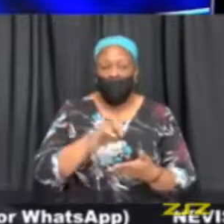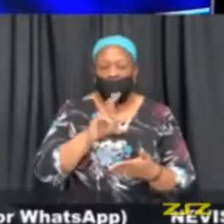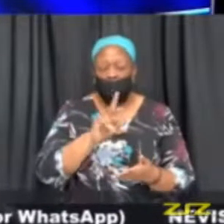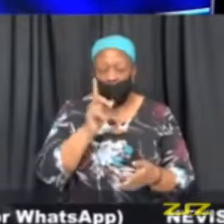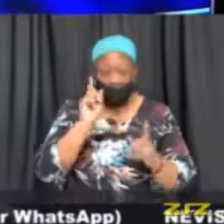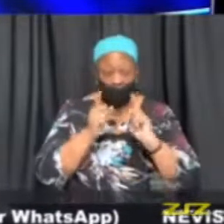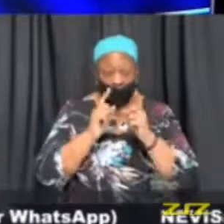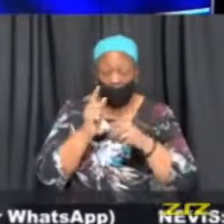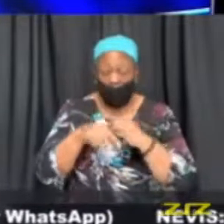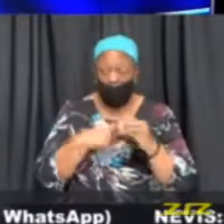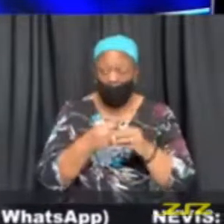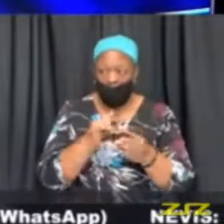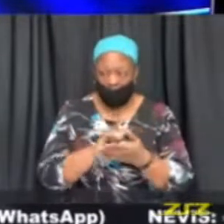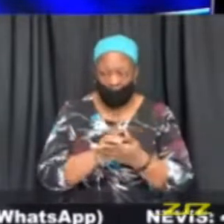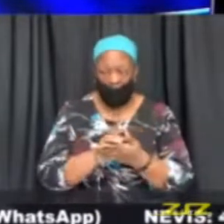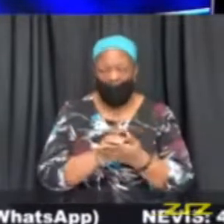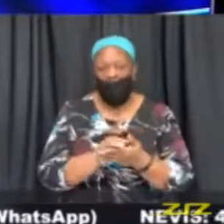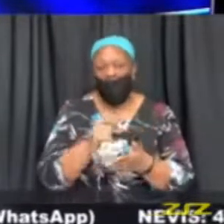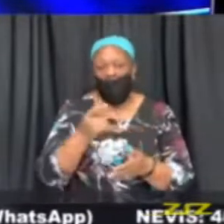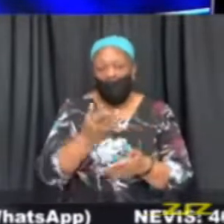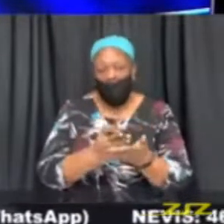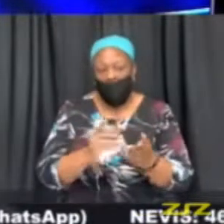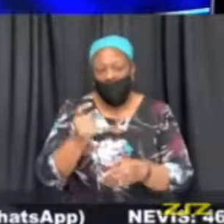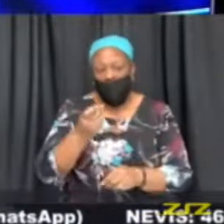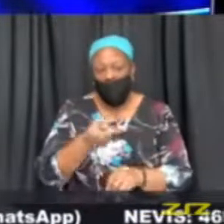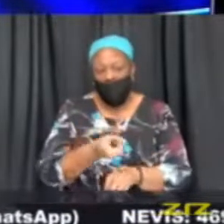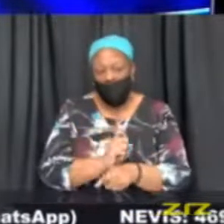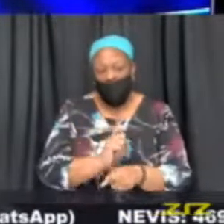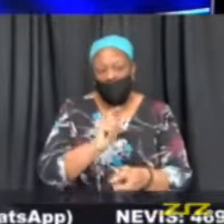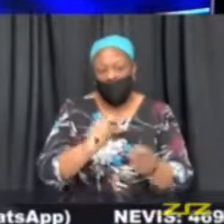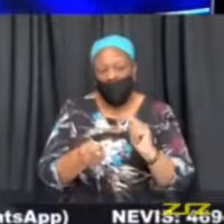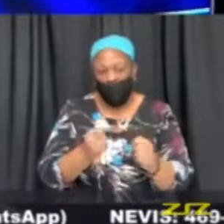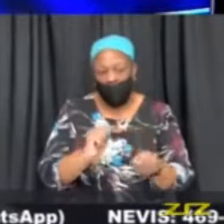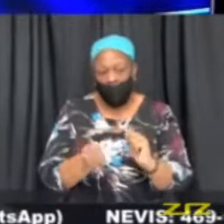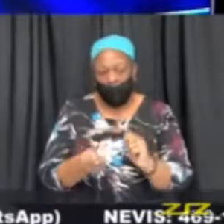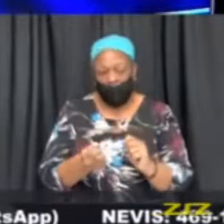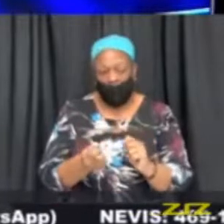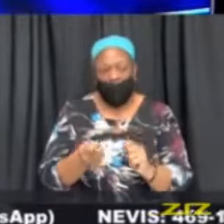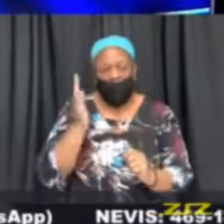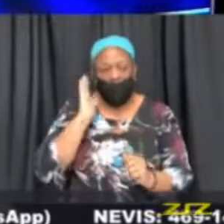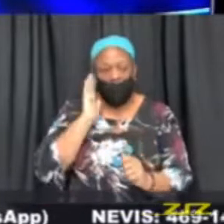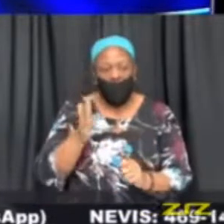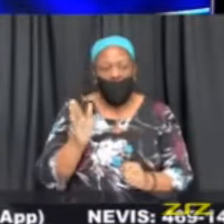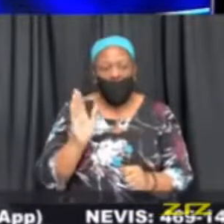Research Center joining us live from Trinidad this afternoon.